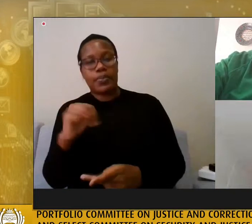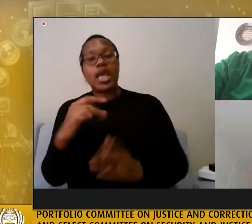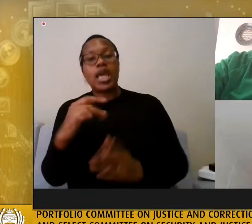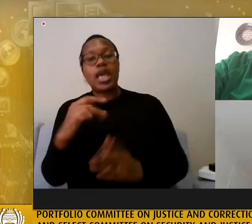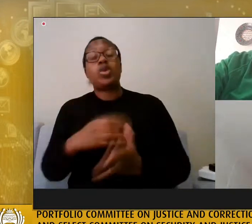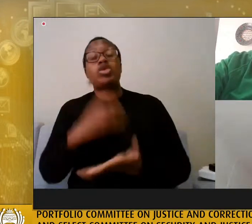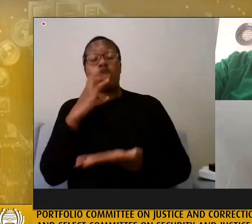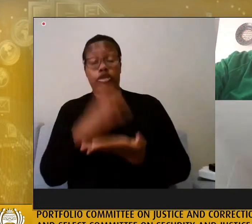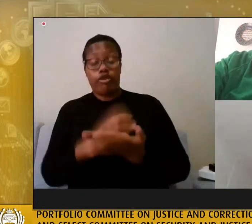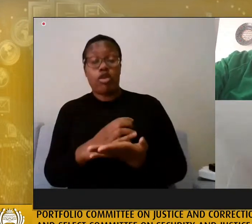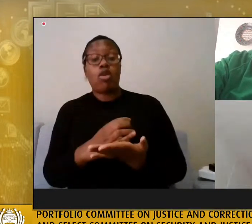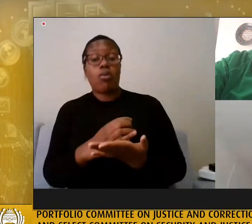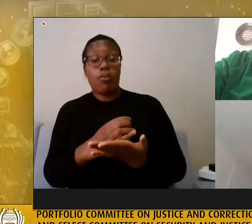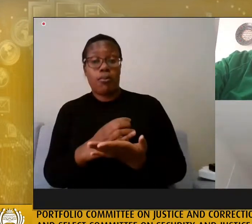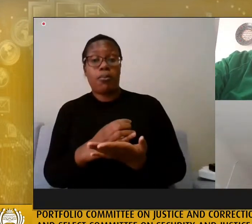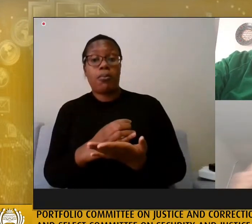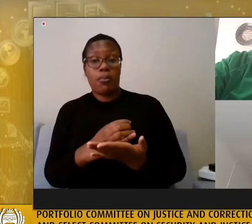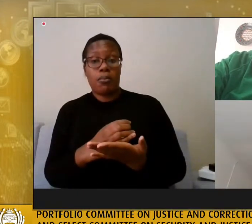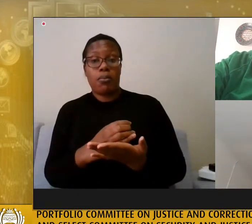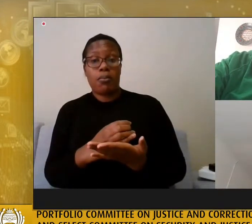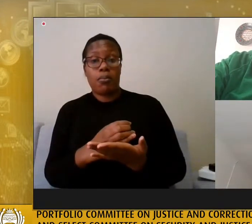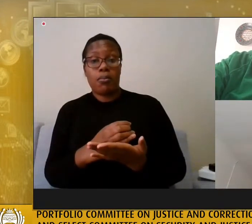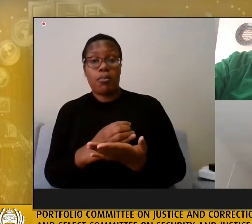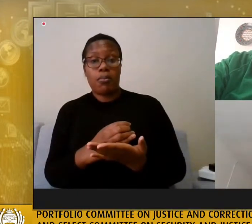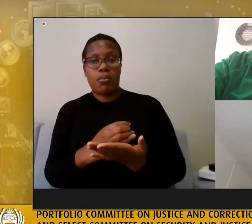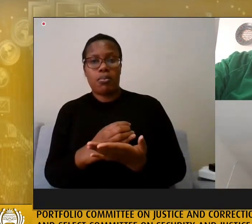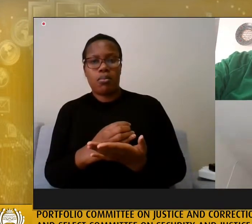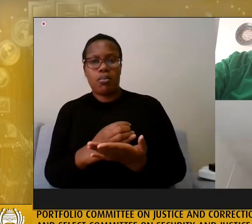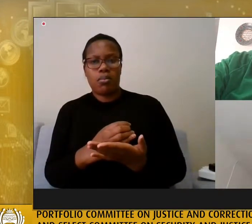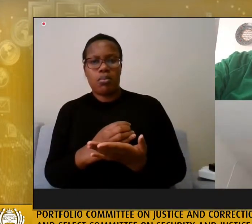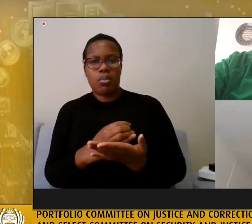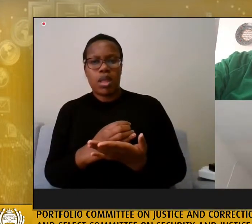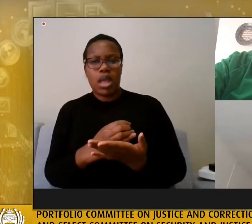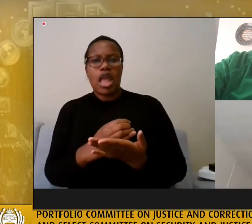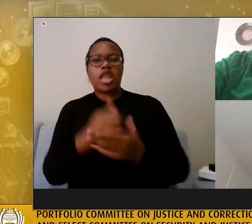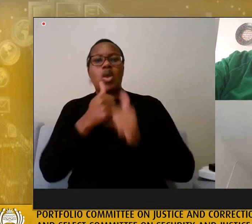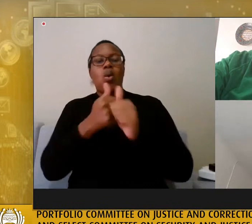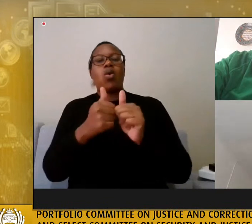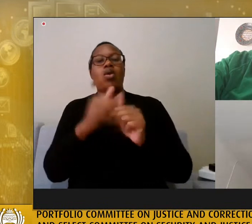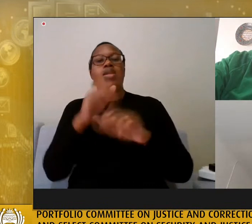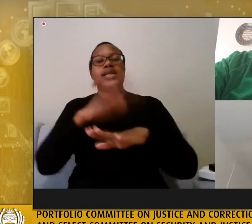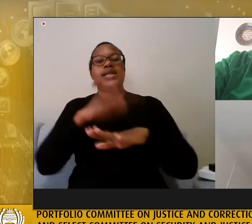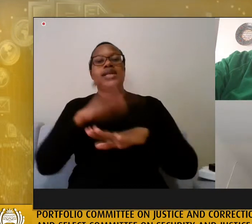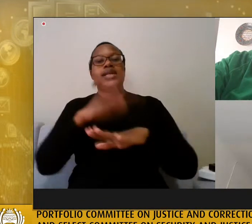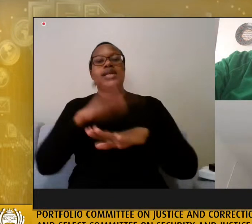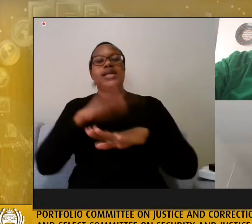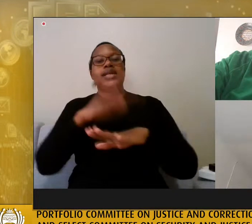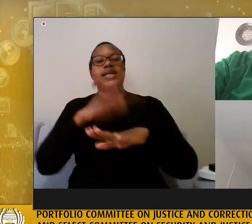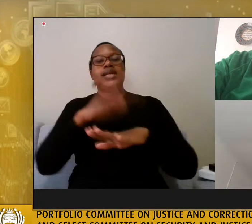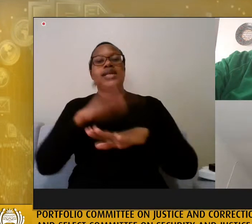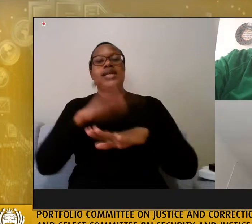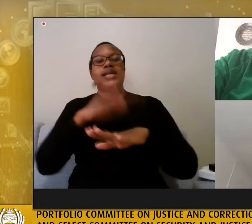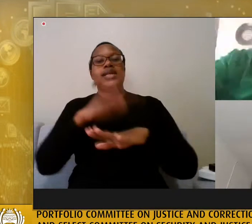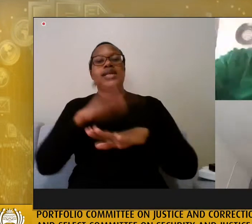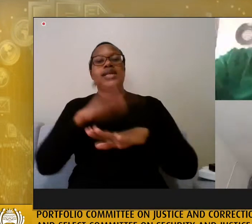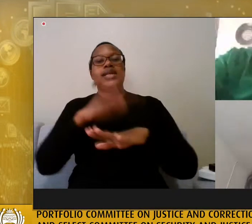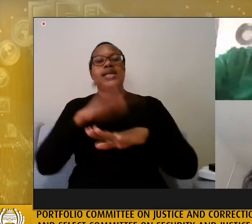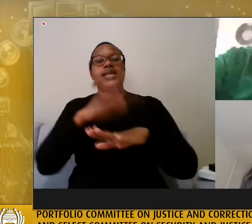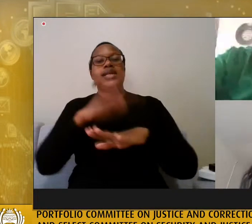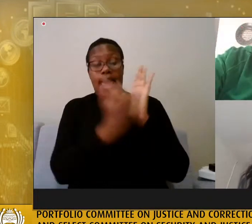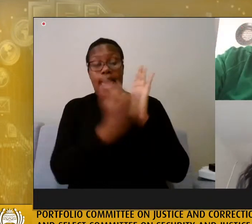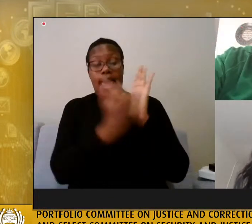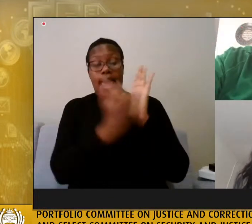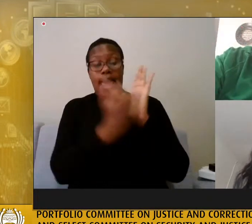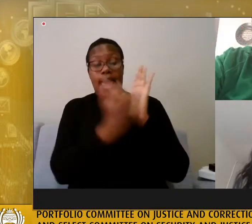that all time frames in respect of the Act have been complied with in presenting this